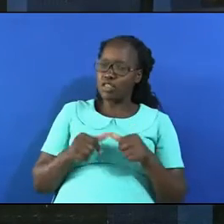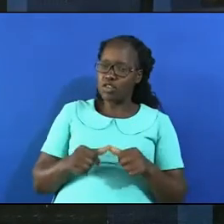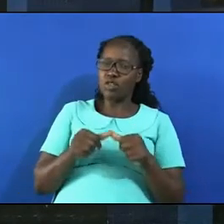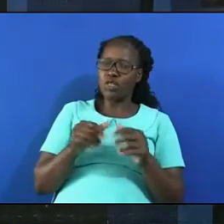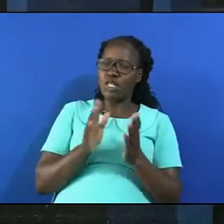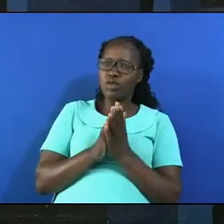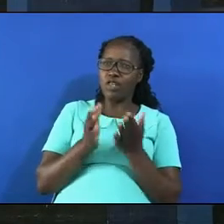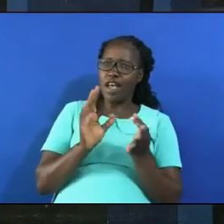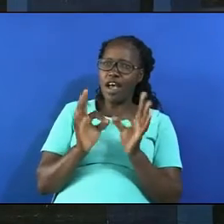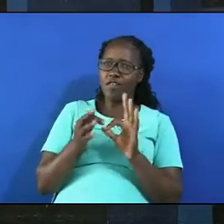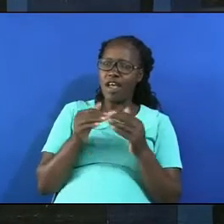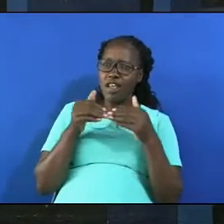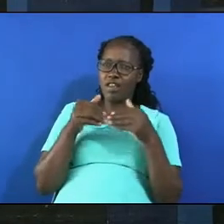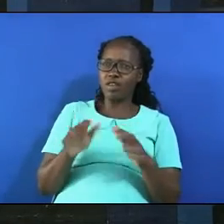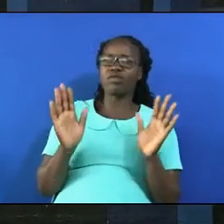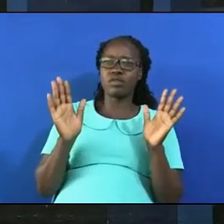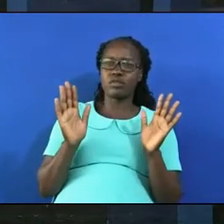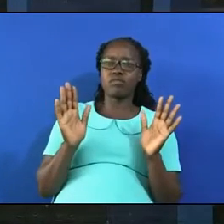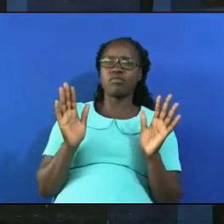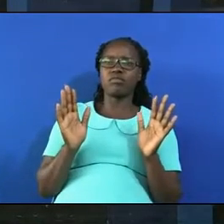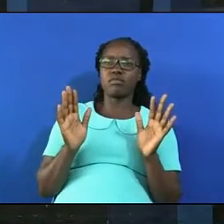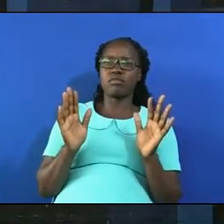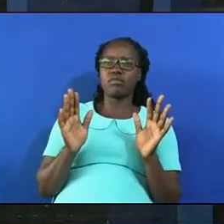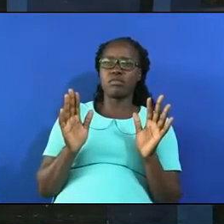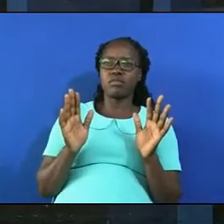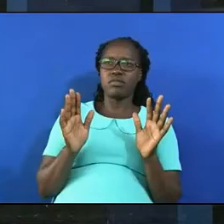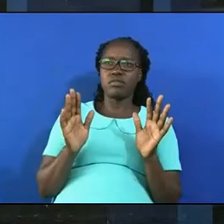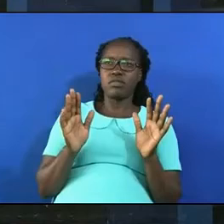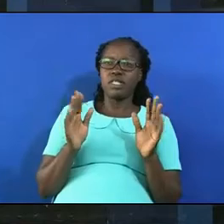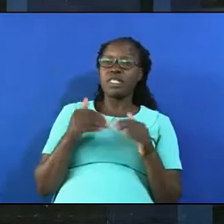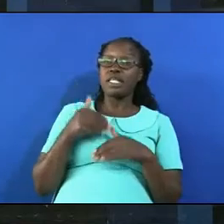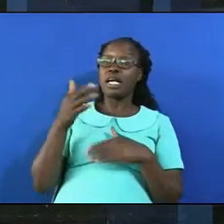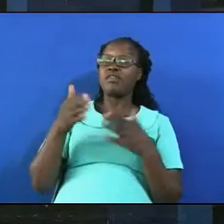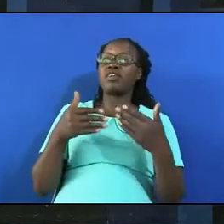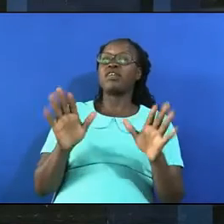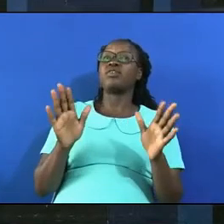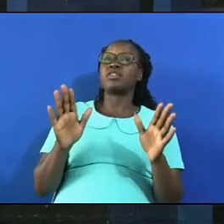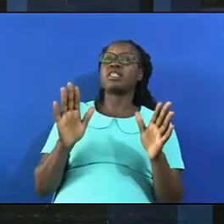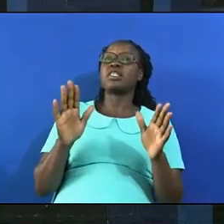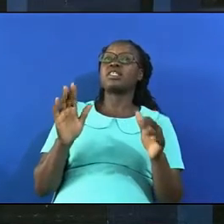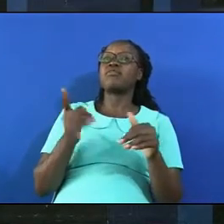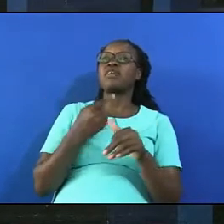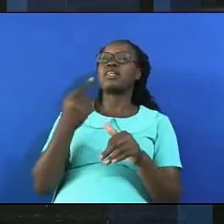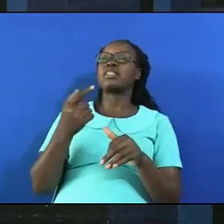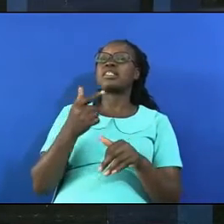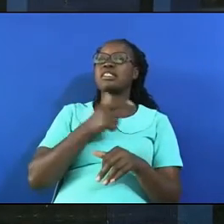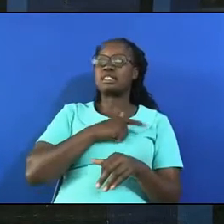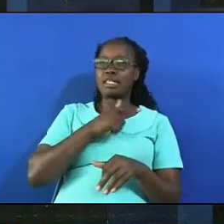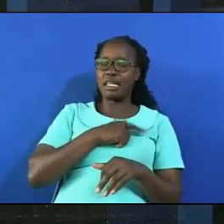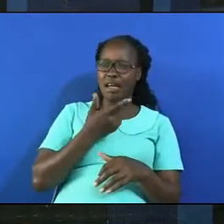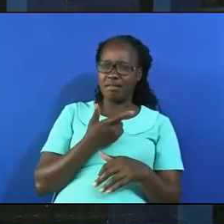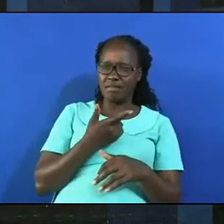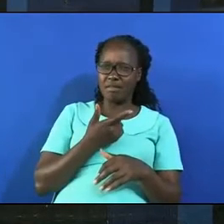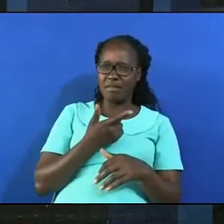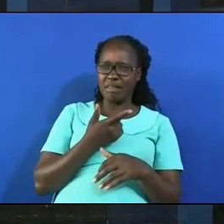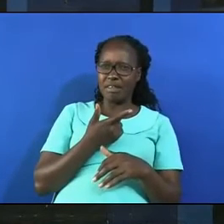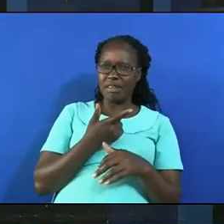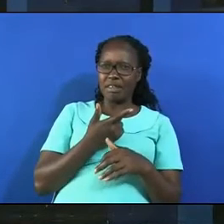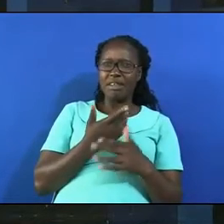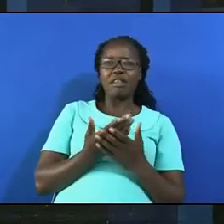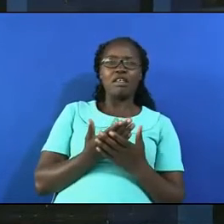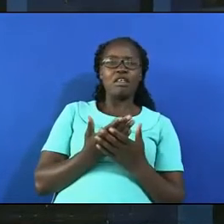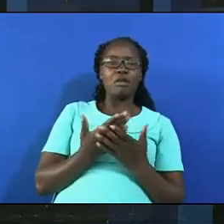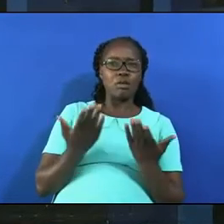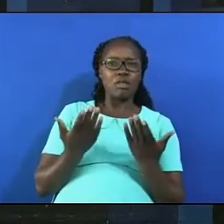love affair. He lost. And after losing the first love, Samson was dumb